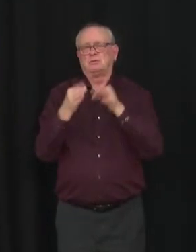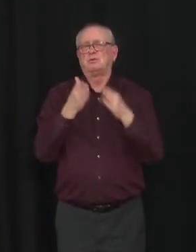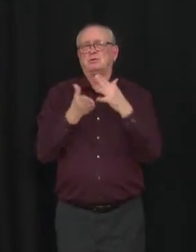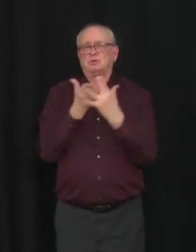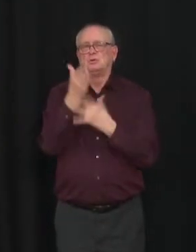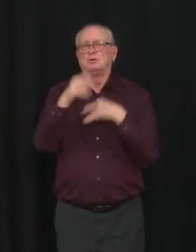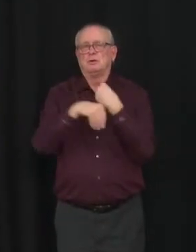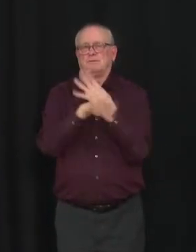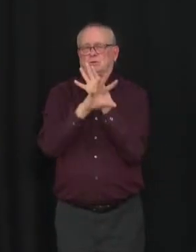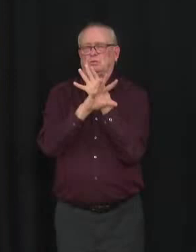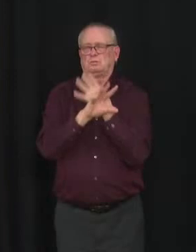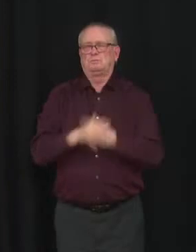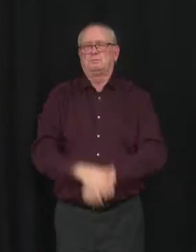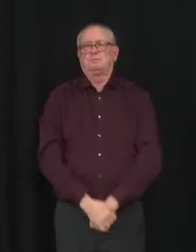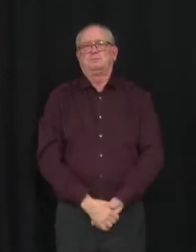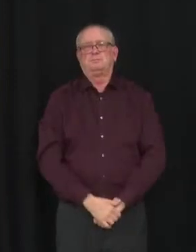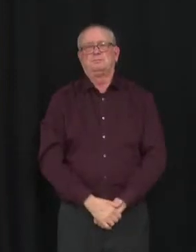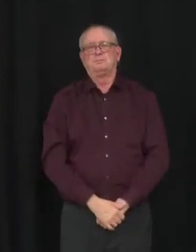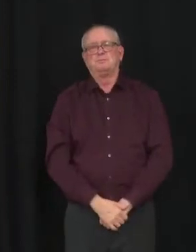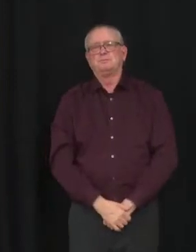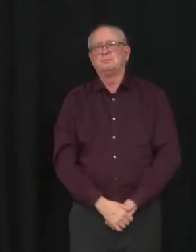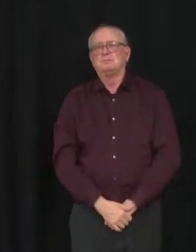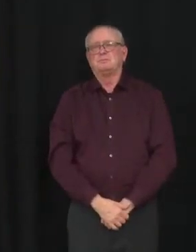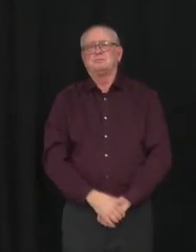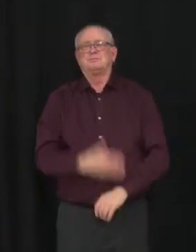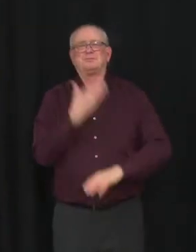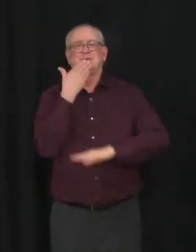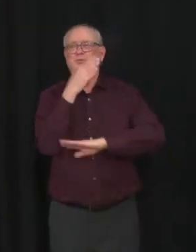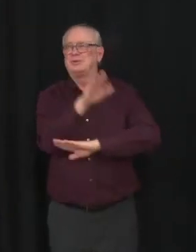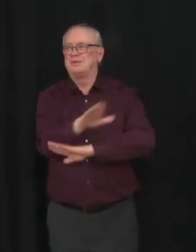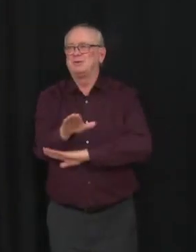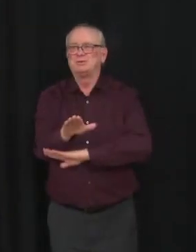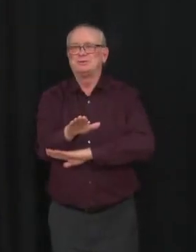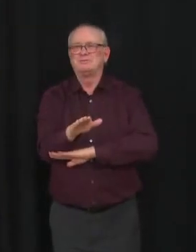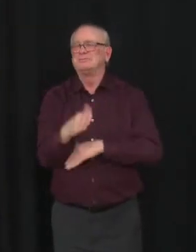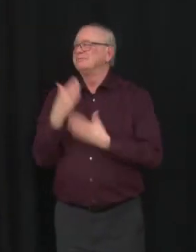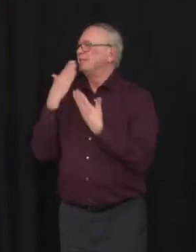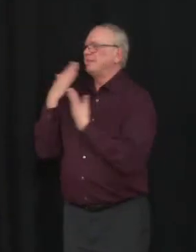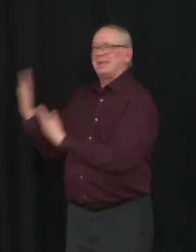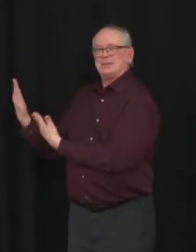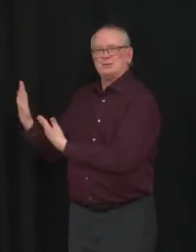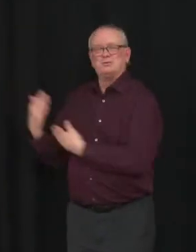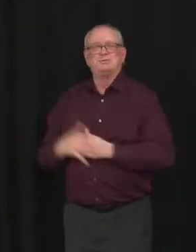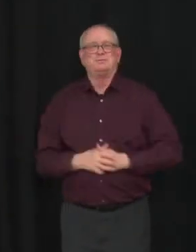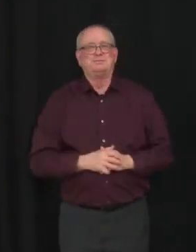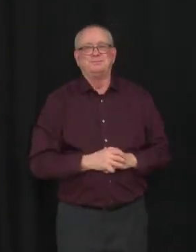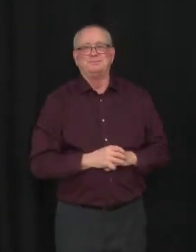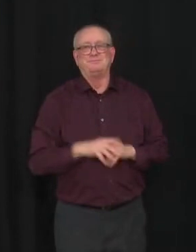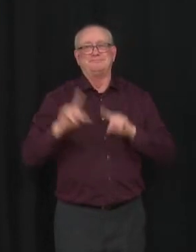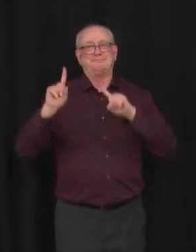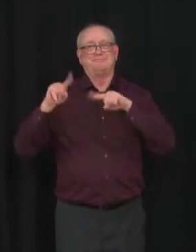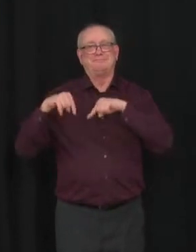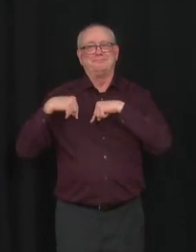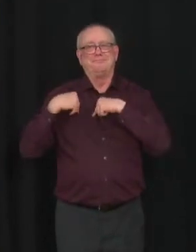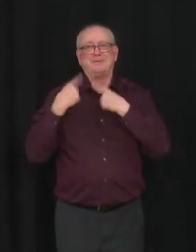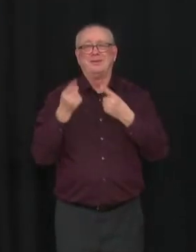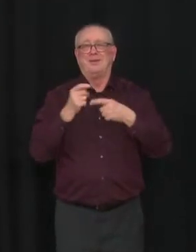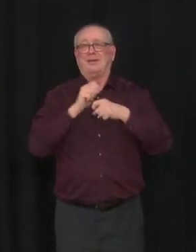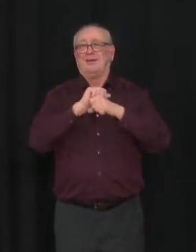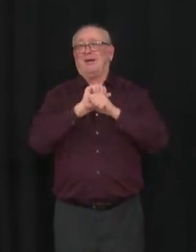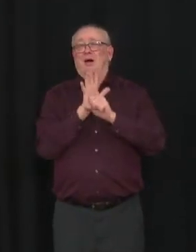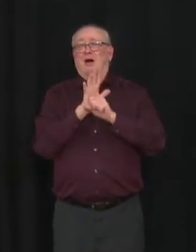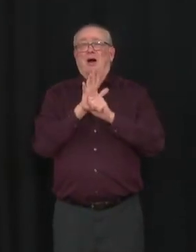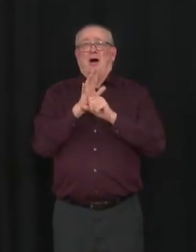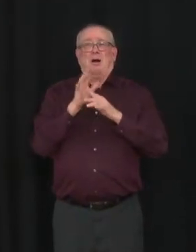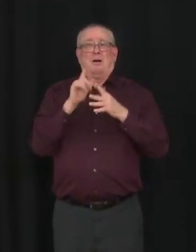Thank you, Premier, and good afternoon, everyone. Our number one goal throughout the pandemic has been, and continues to be, limiting